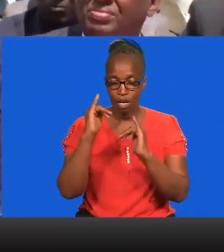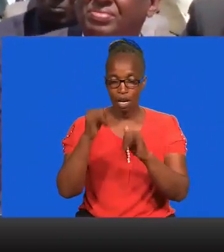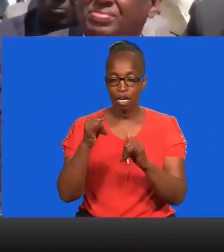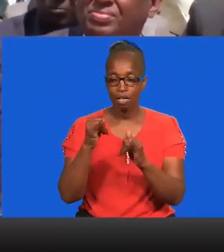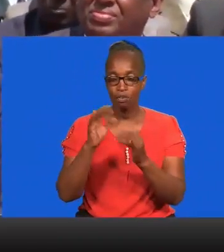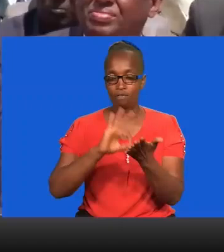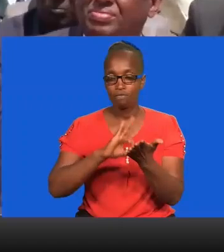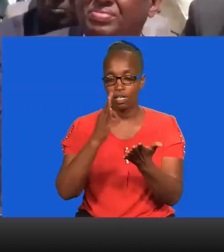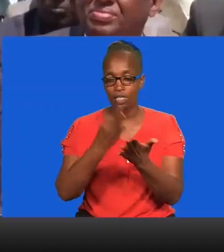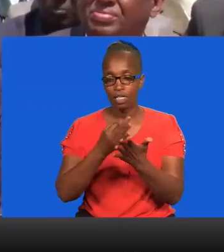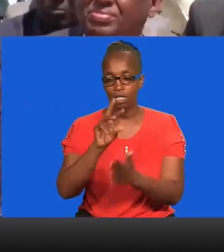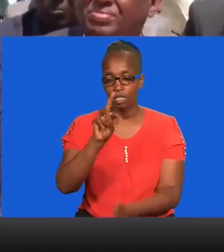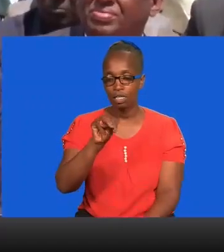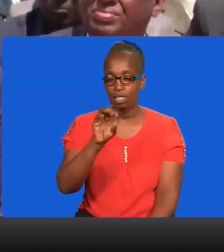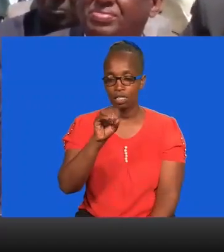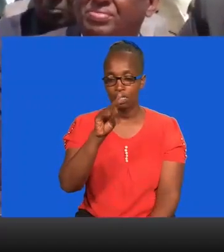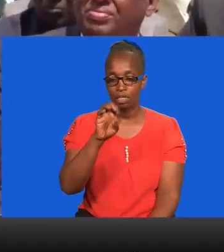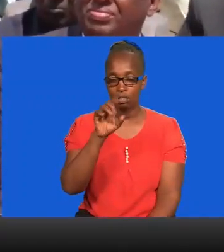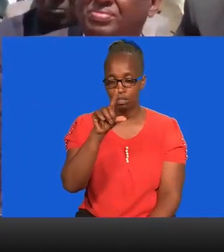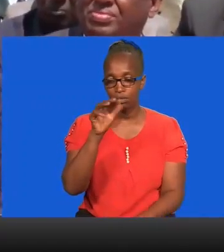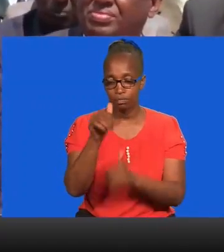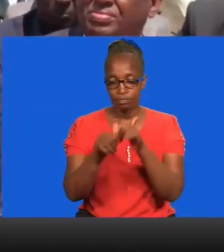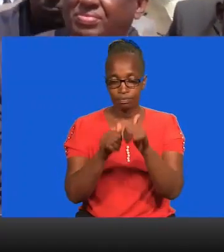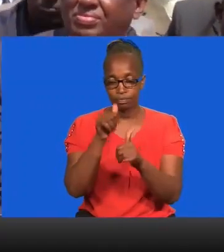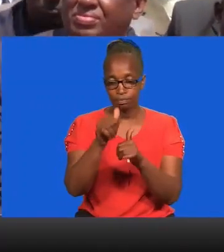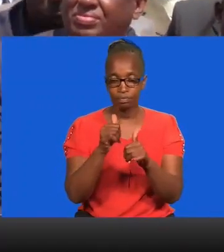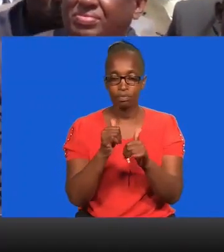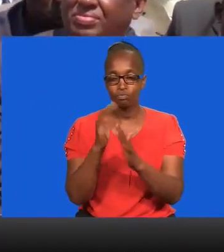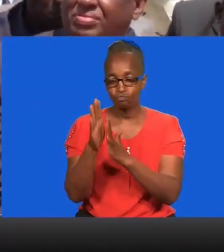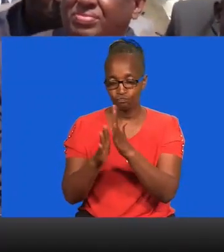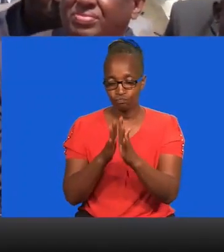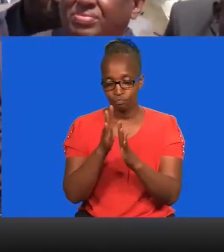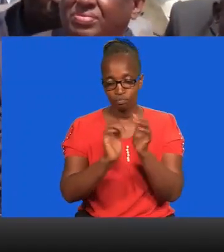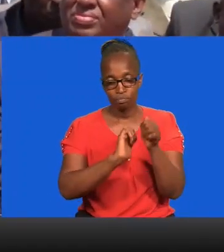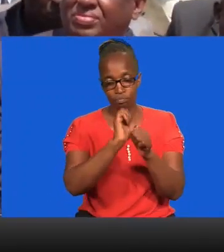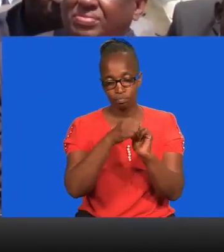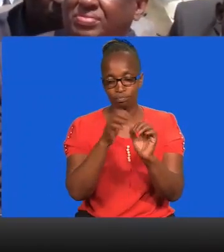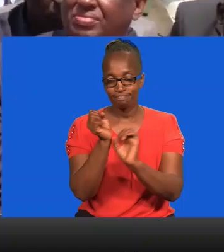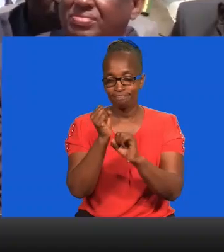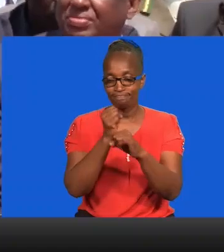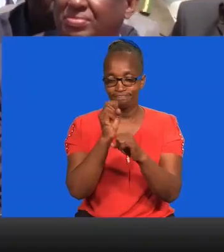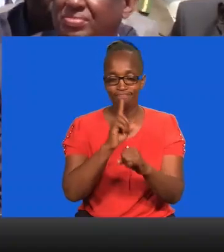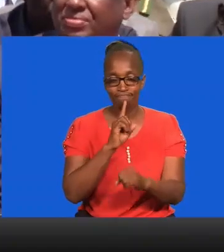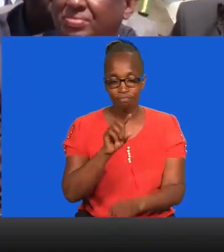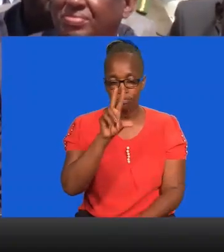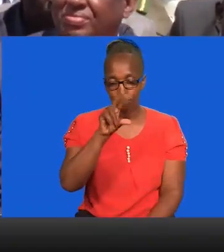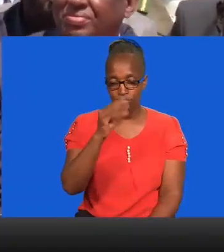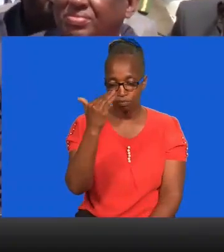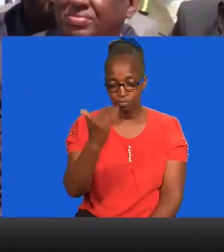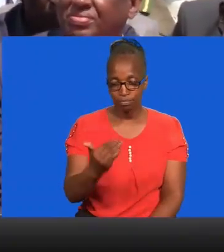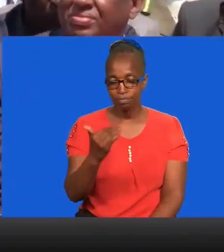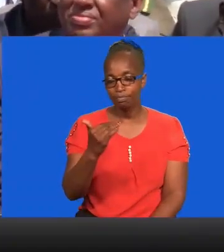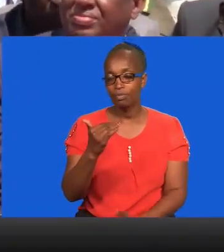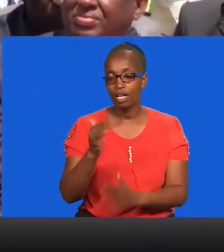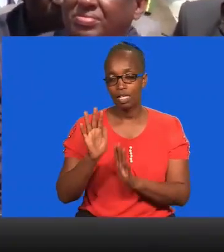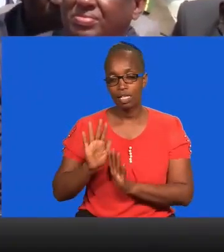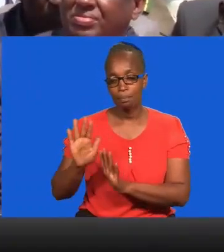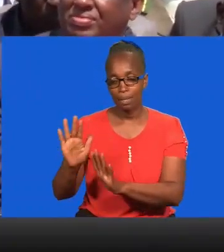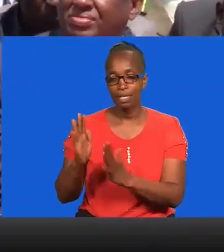new funding model that is student-based, which we are refining to make sure that no child in Kenya is left